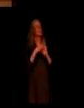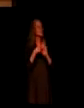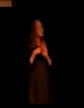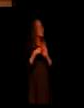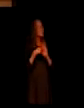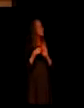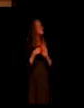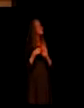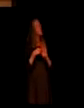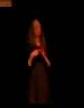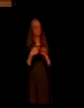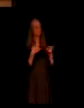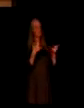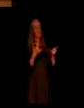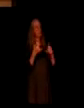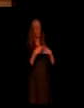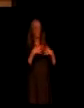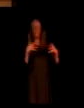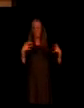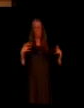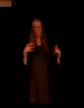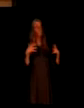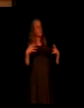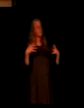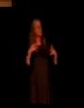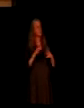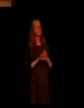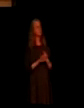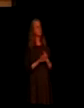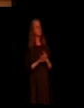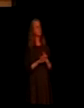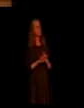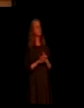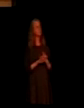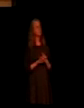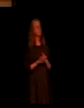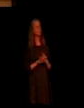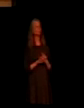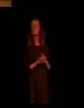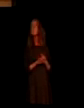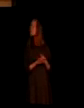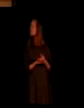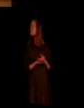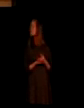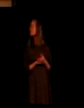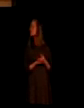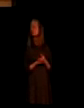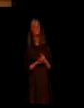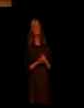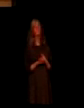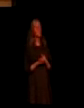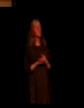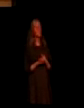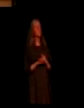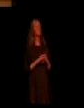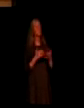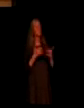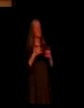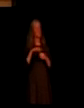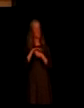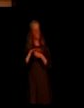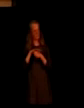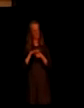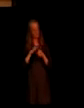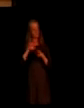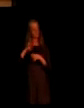we had to get this global somehow. So the first thing we did was had done a global, just pure